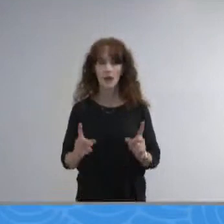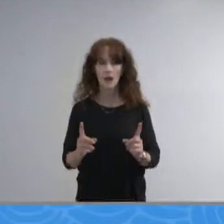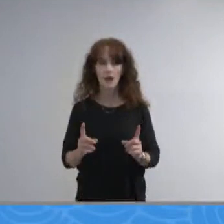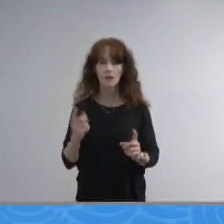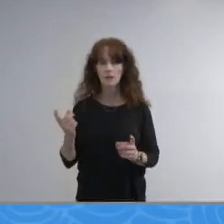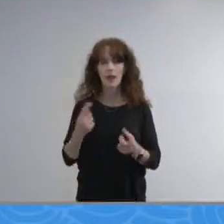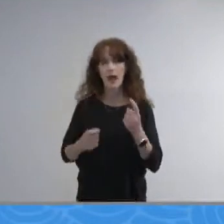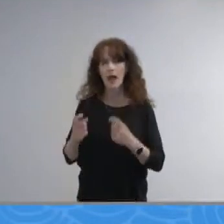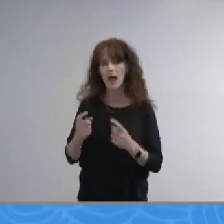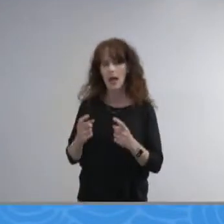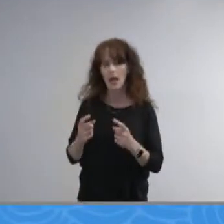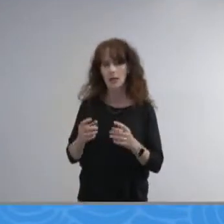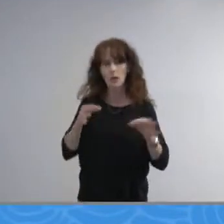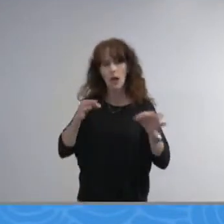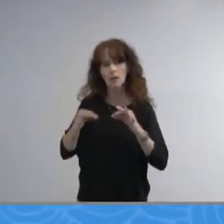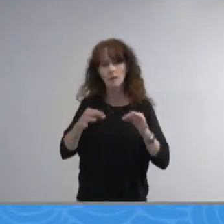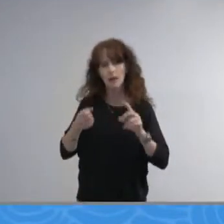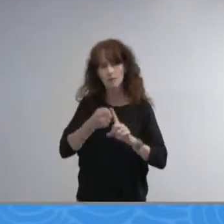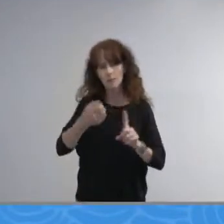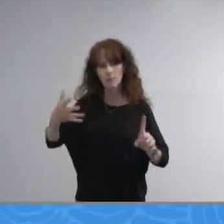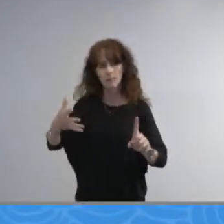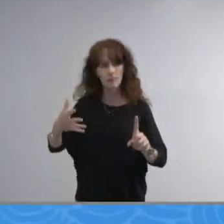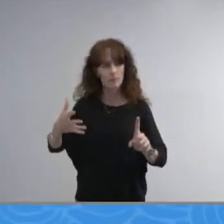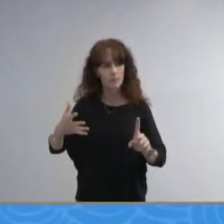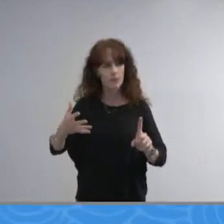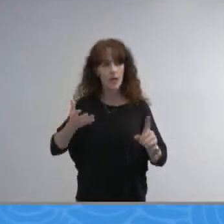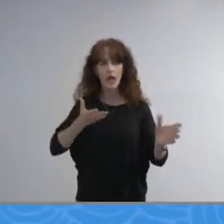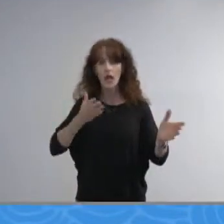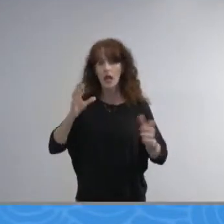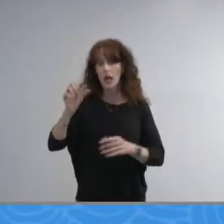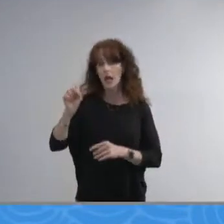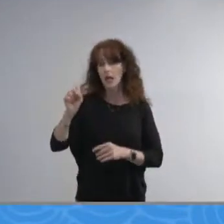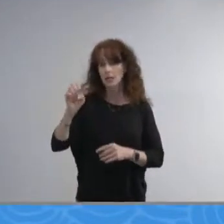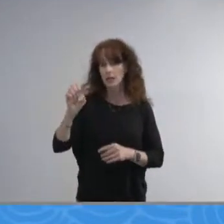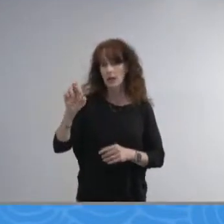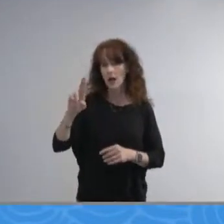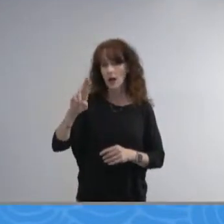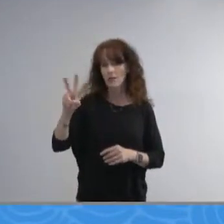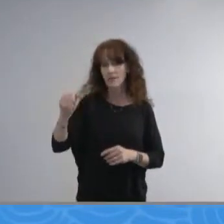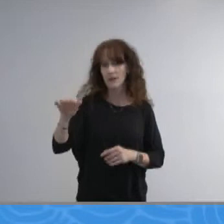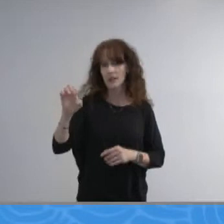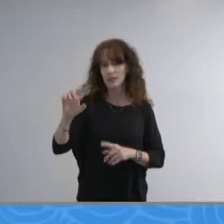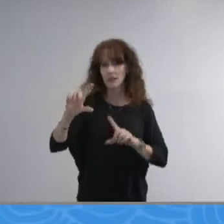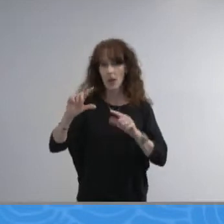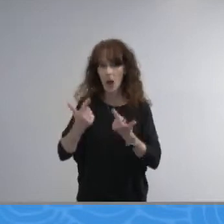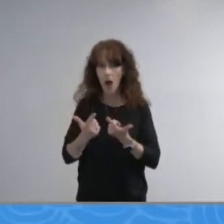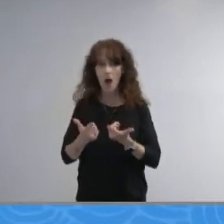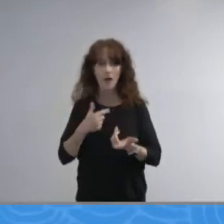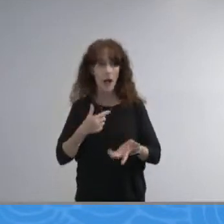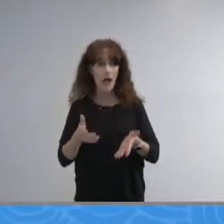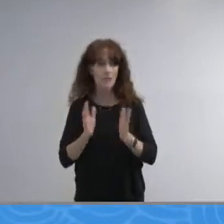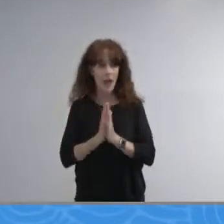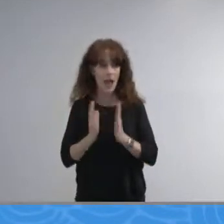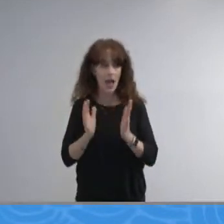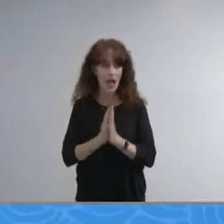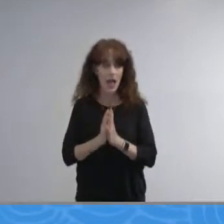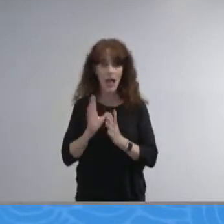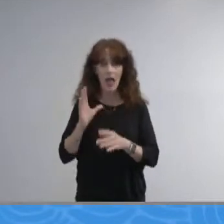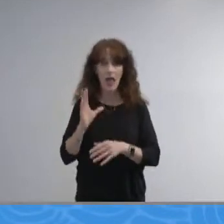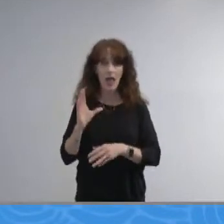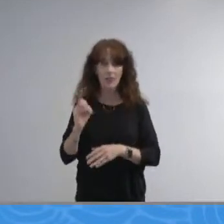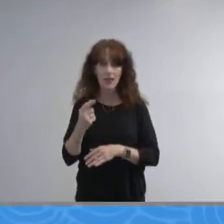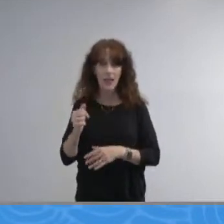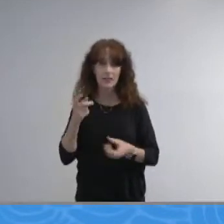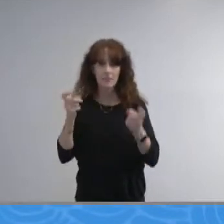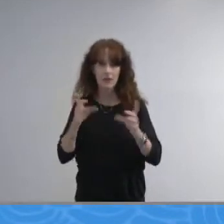Somebody's asking if you could explain a little bit more about service log. I have asked about my child's IEP meeting, and her case manager had no